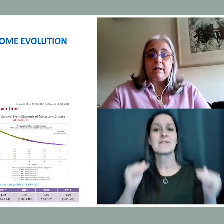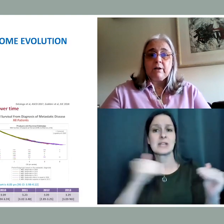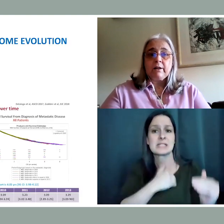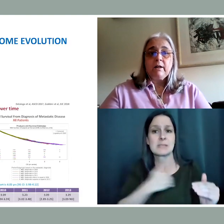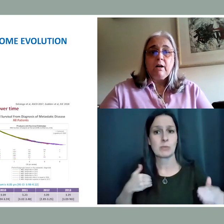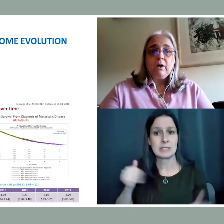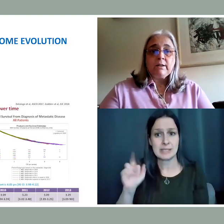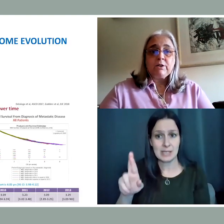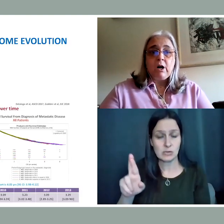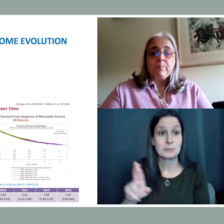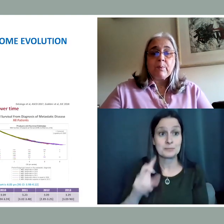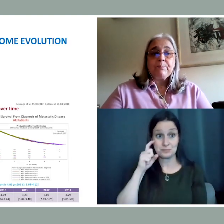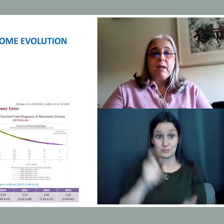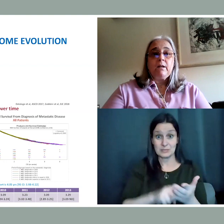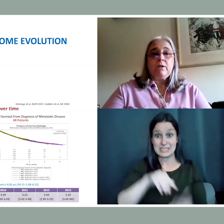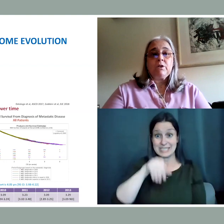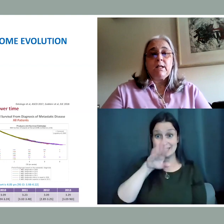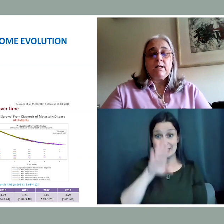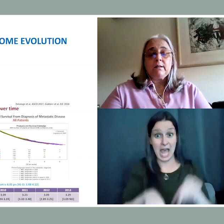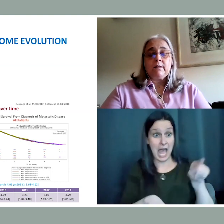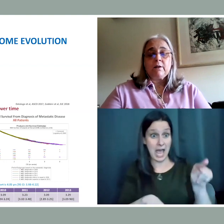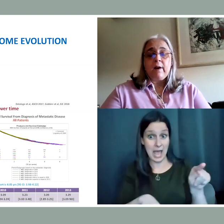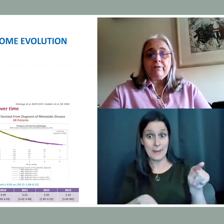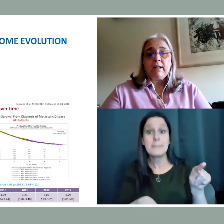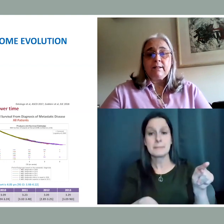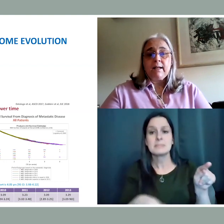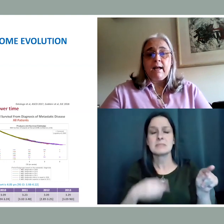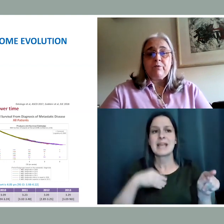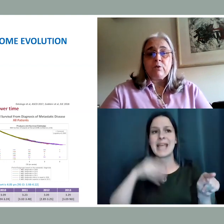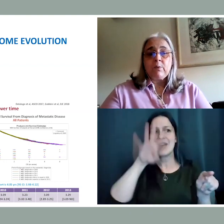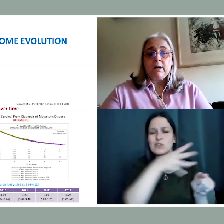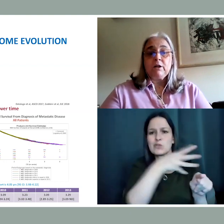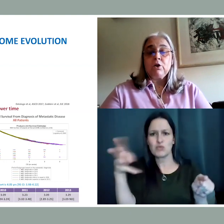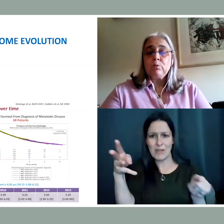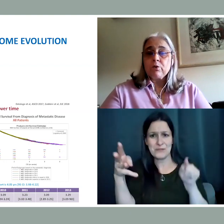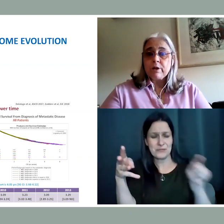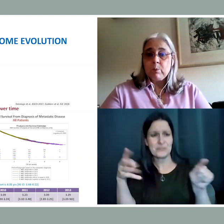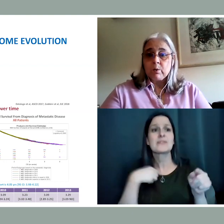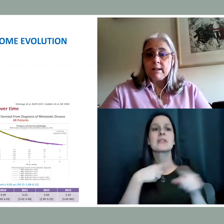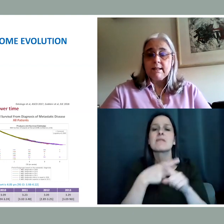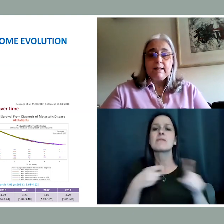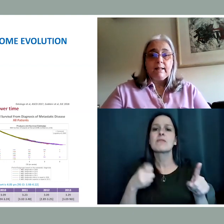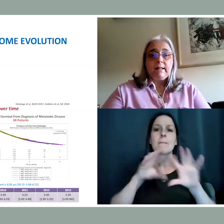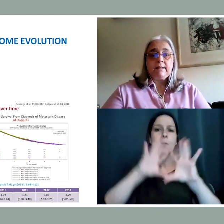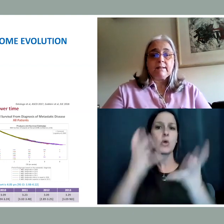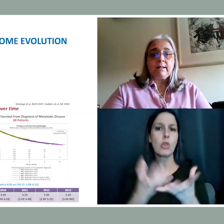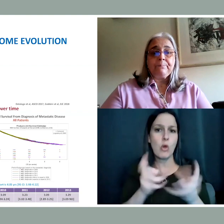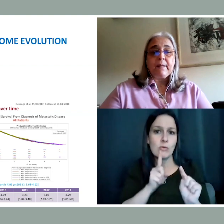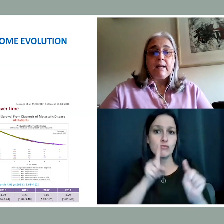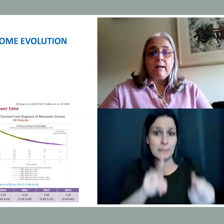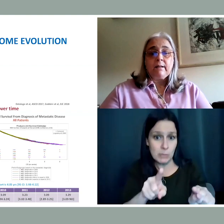see here on the top, you see a graphic that came from a global report.